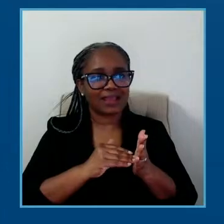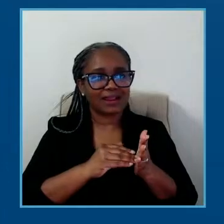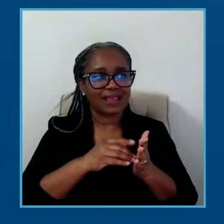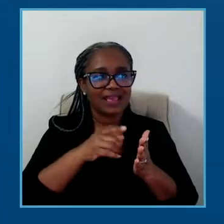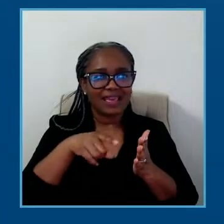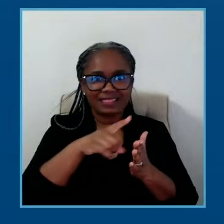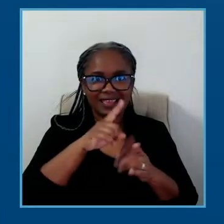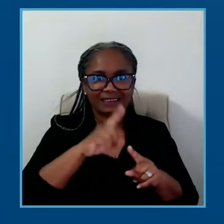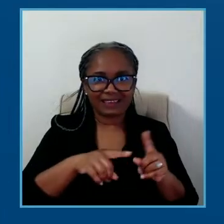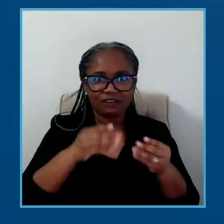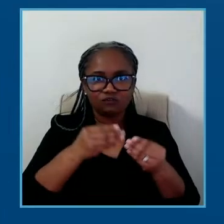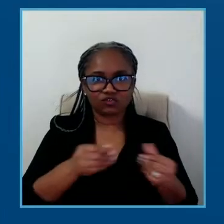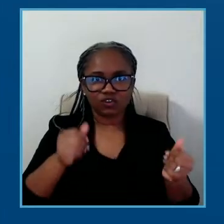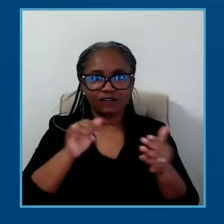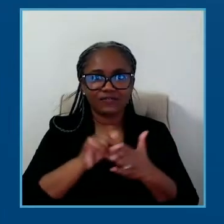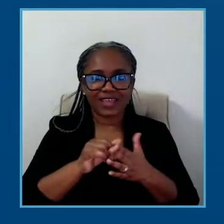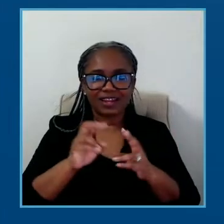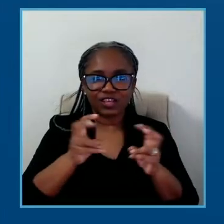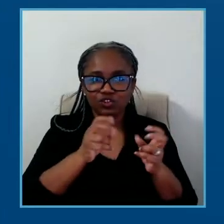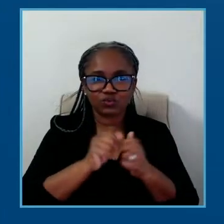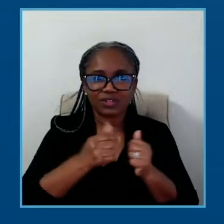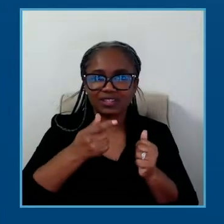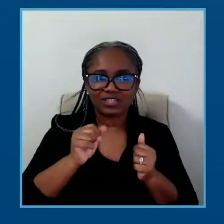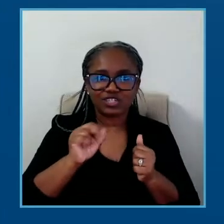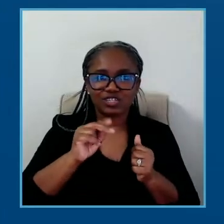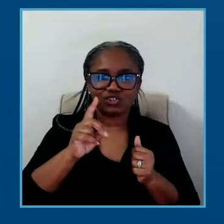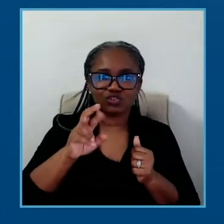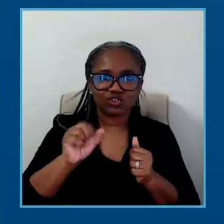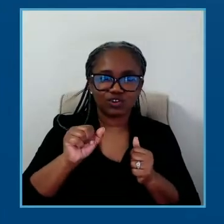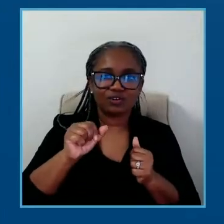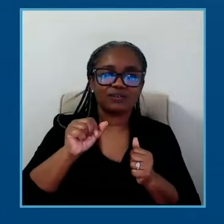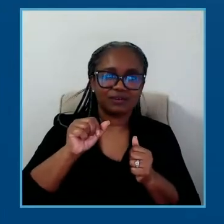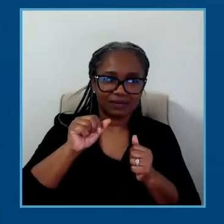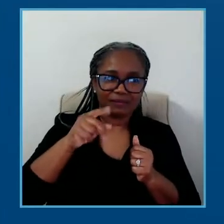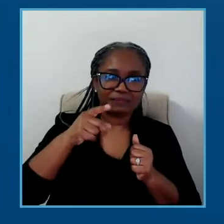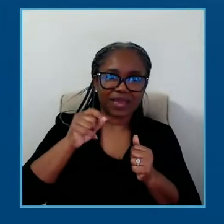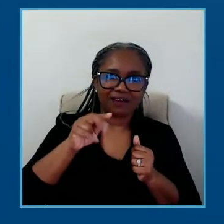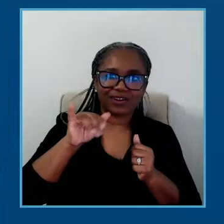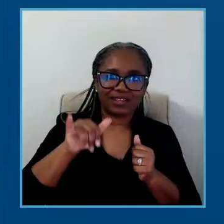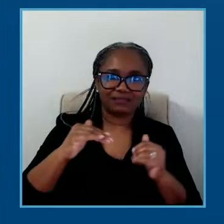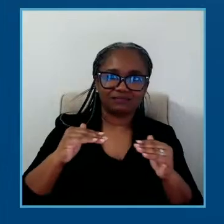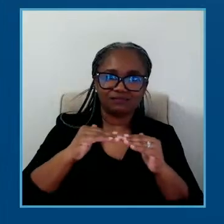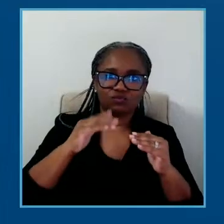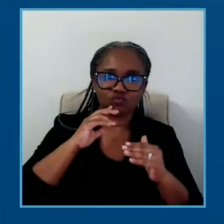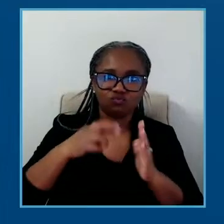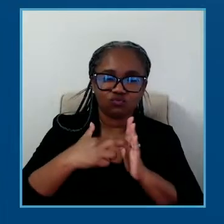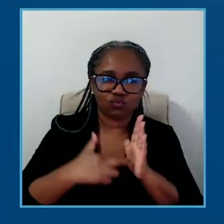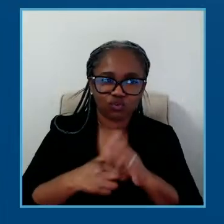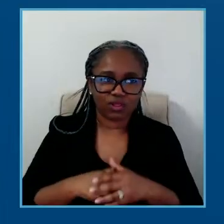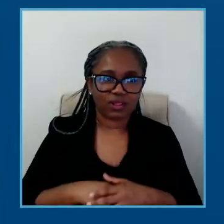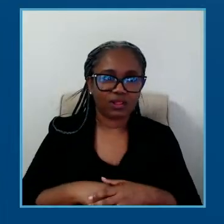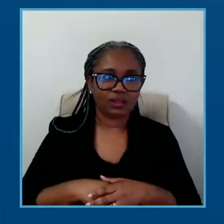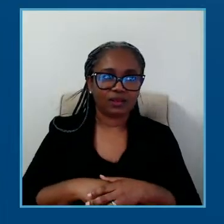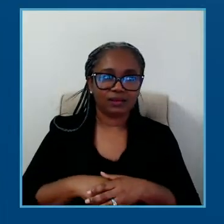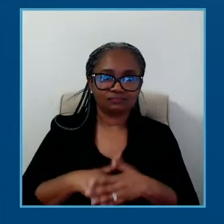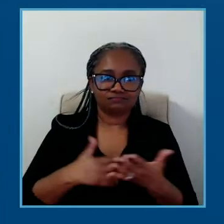rule. All of the same candidates that were on that ballot cannot be candidates now, because there are 8